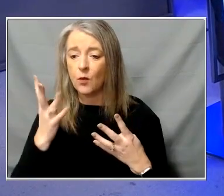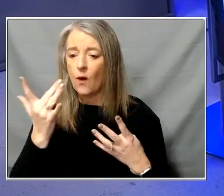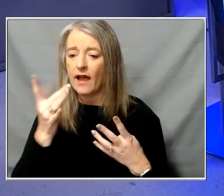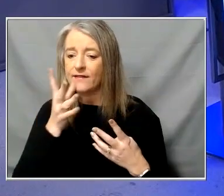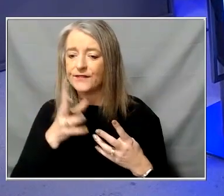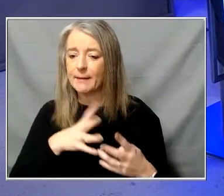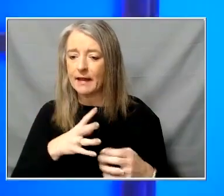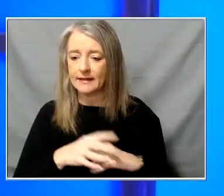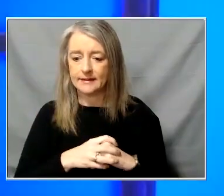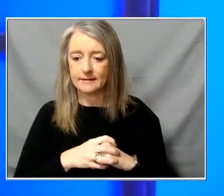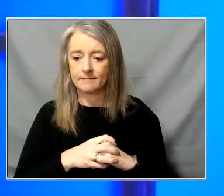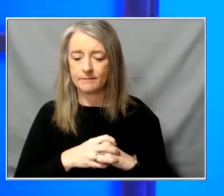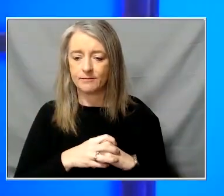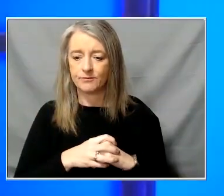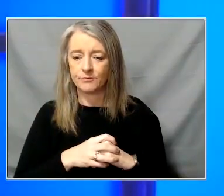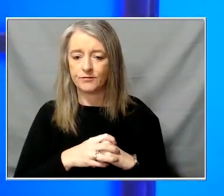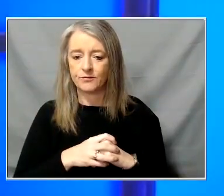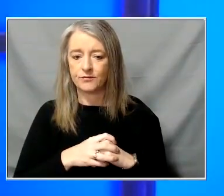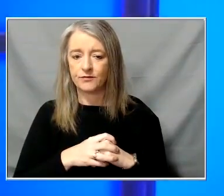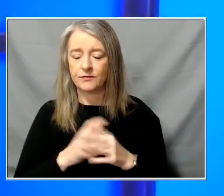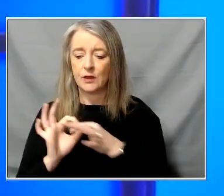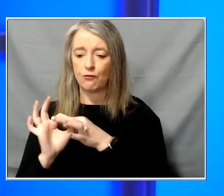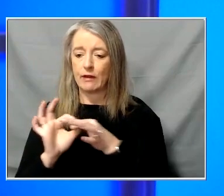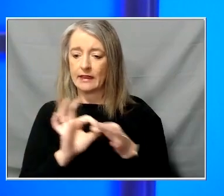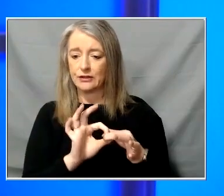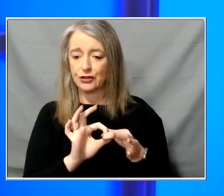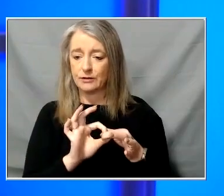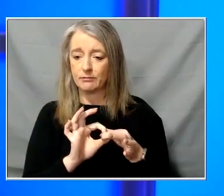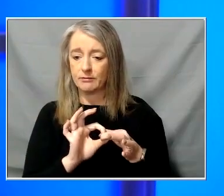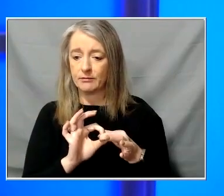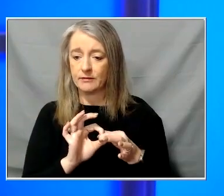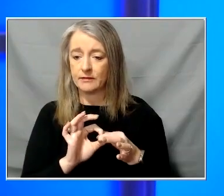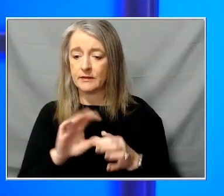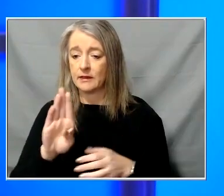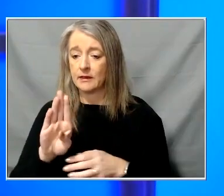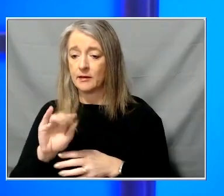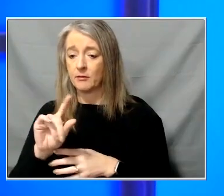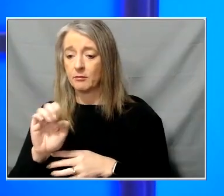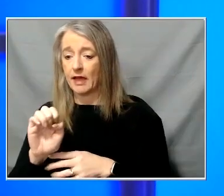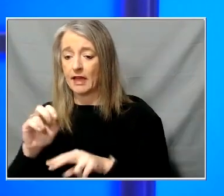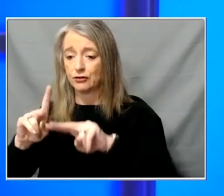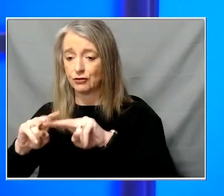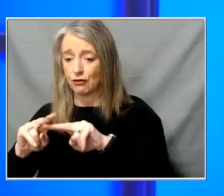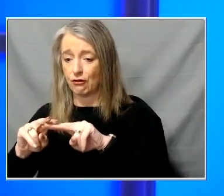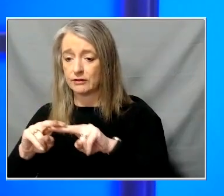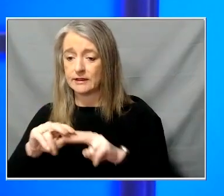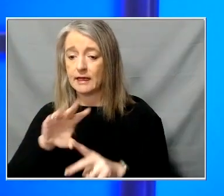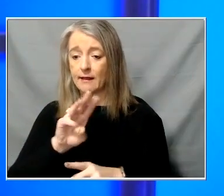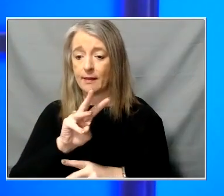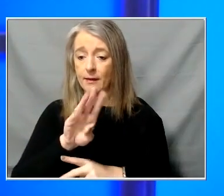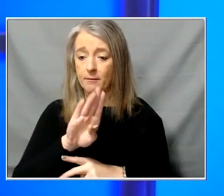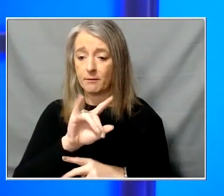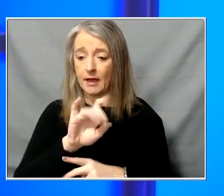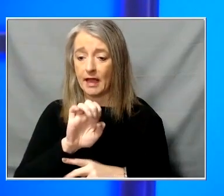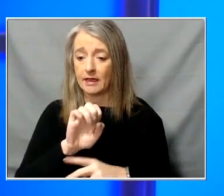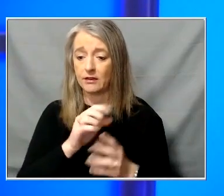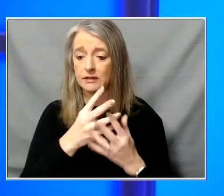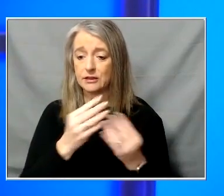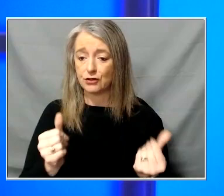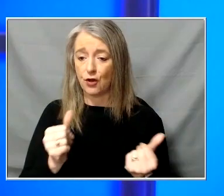So there's an interplay. There's a relationship between bile salts and the things that the bile is supposed to dissolve, like fats,